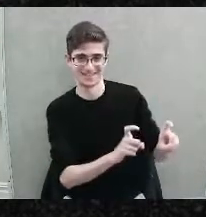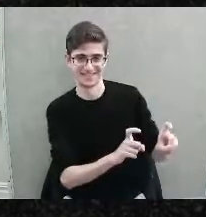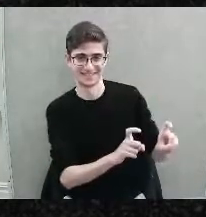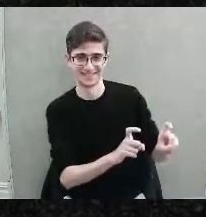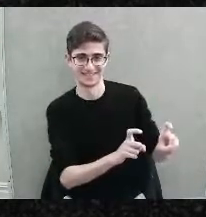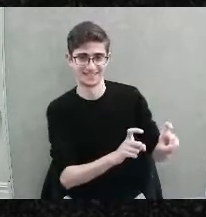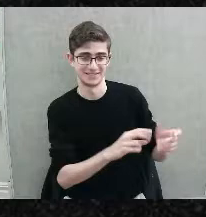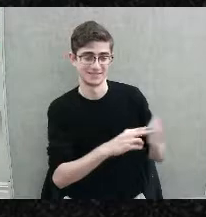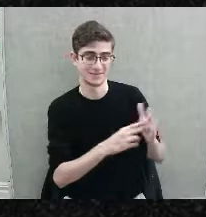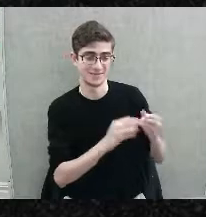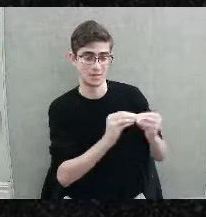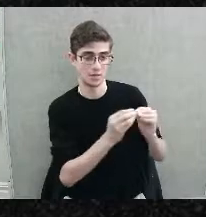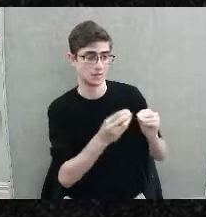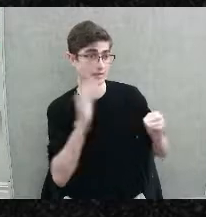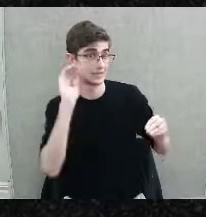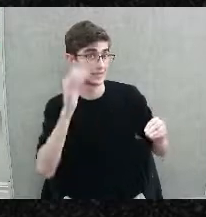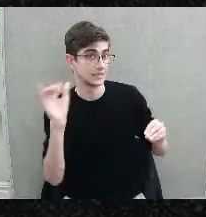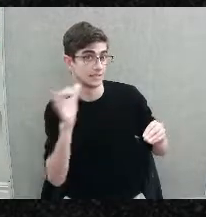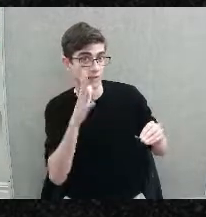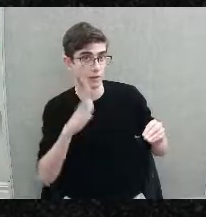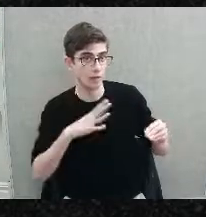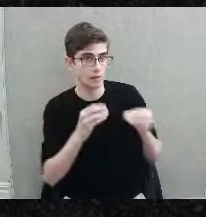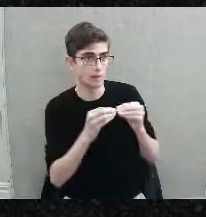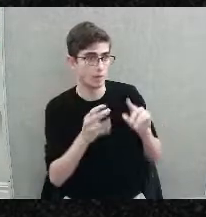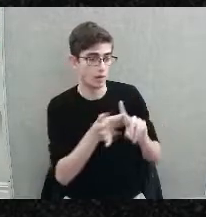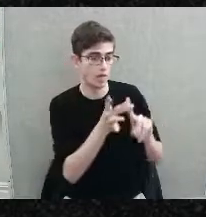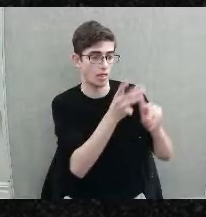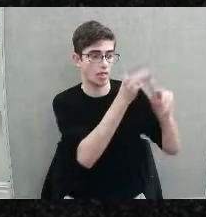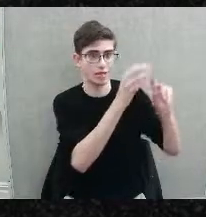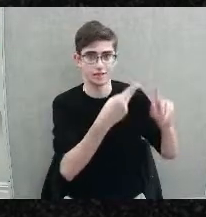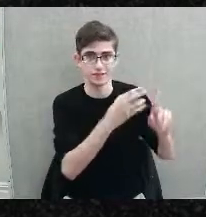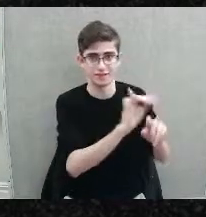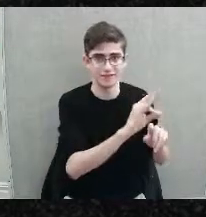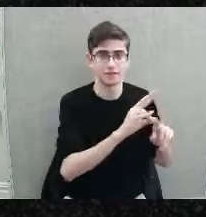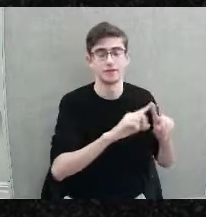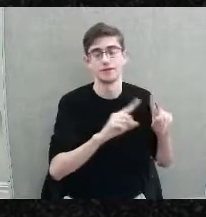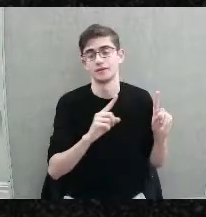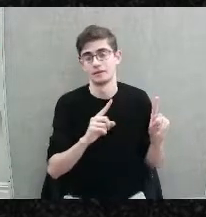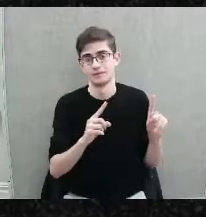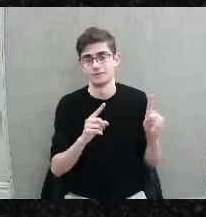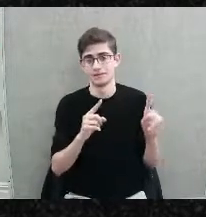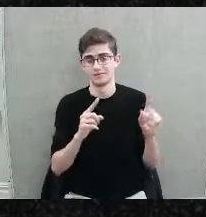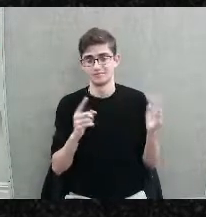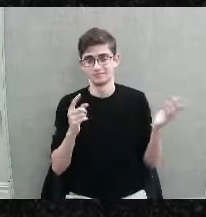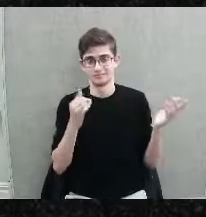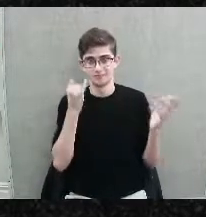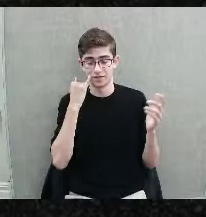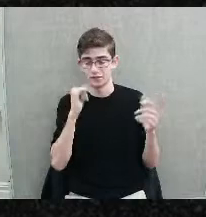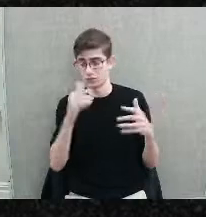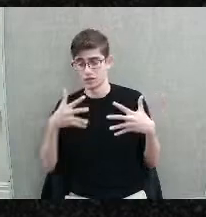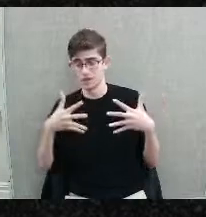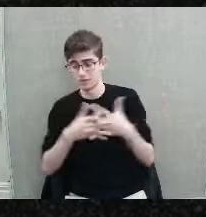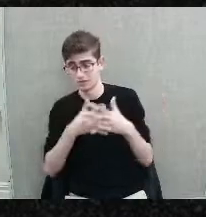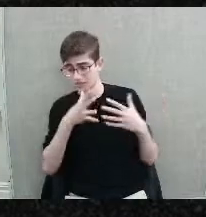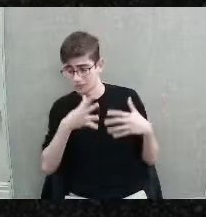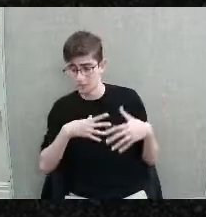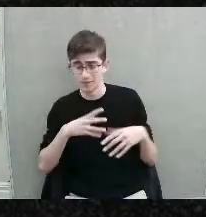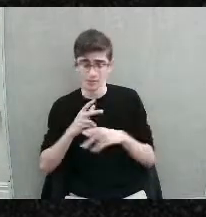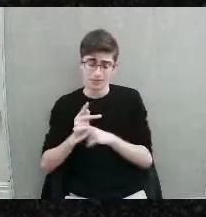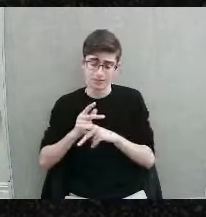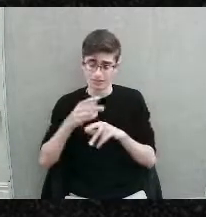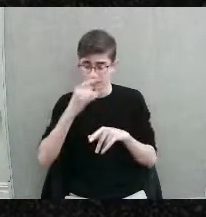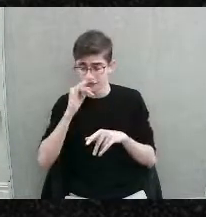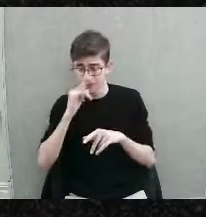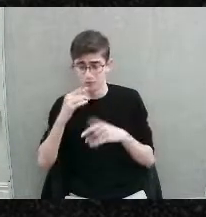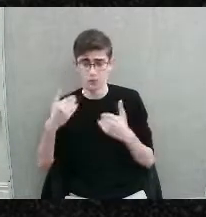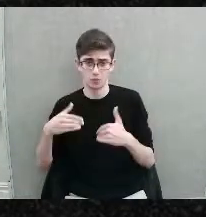being detected. But non-pregnant women who are married, who are, you know, caring for their children, whatever, they tend